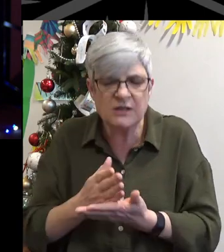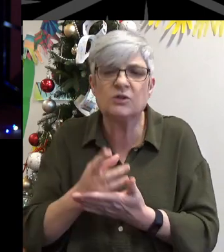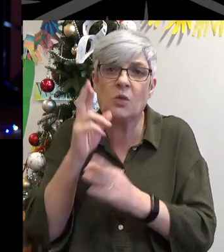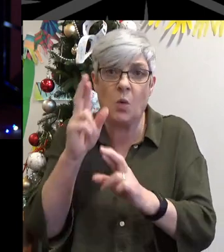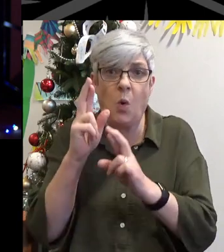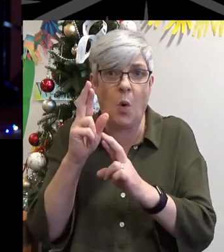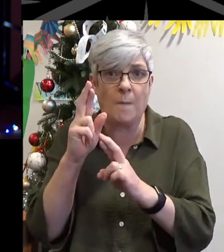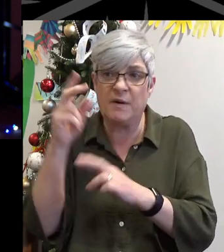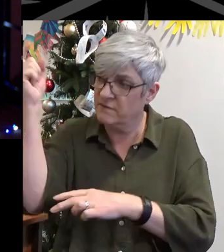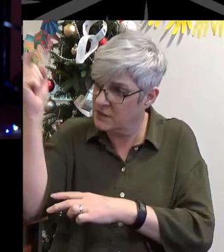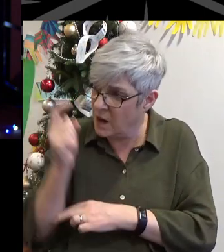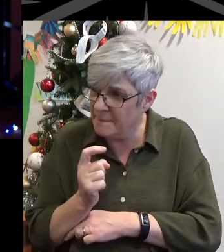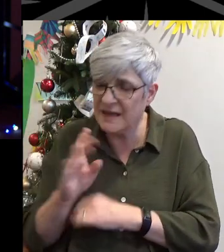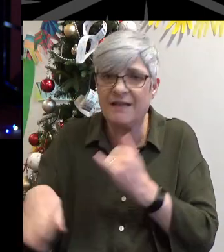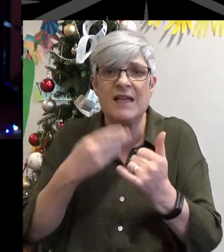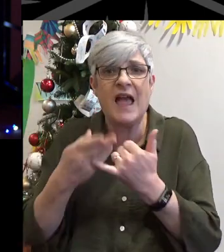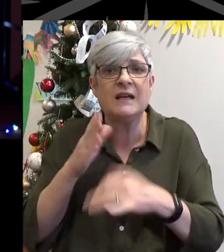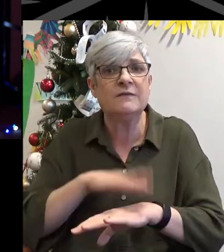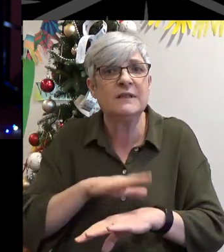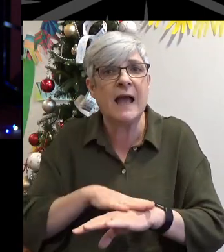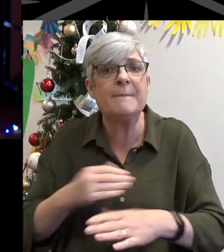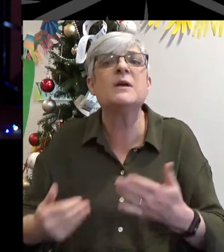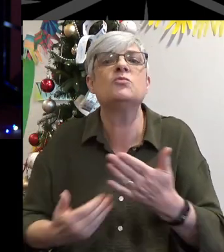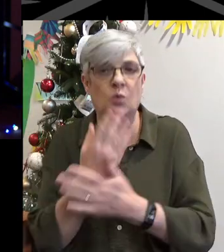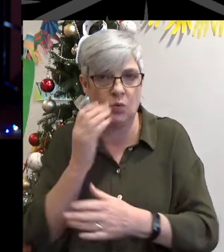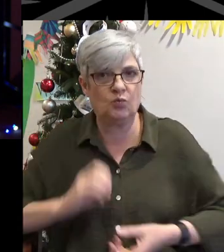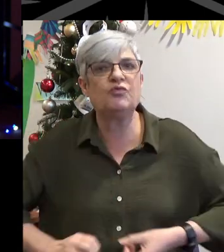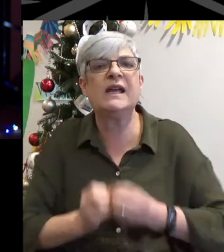at the end of time of your new creation.